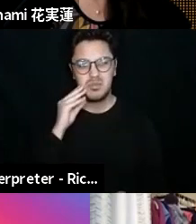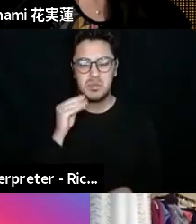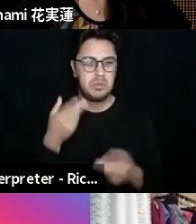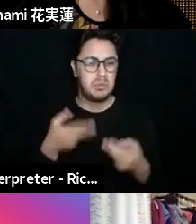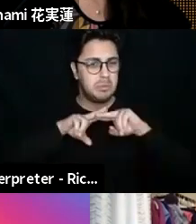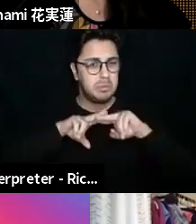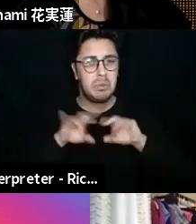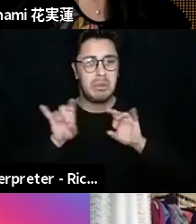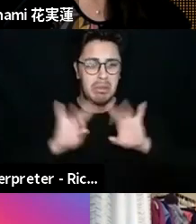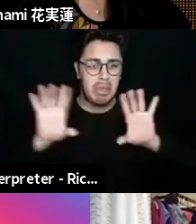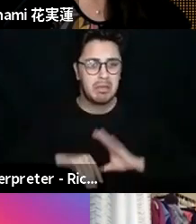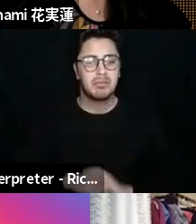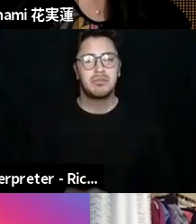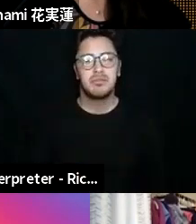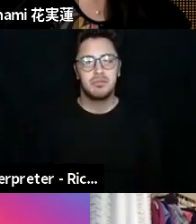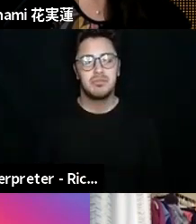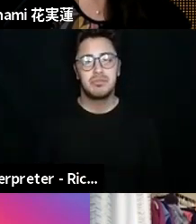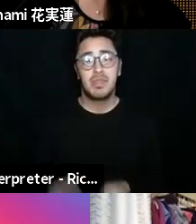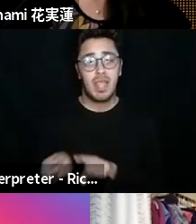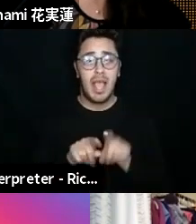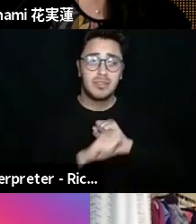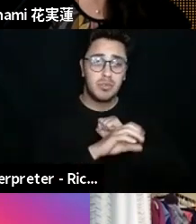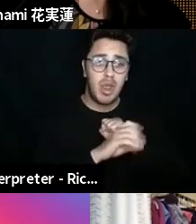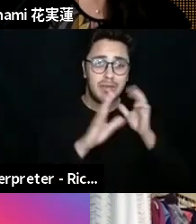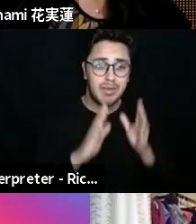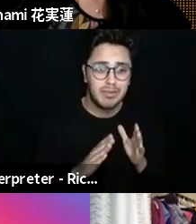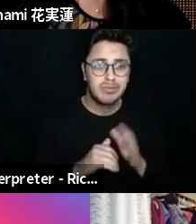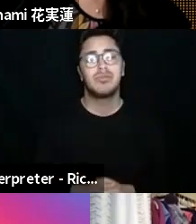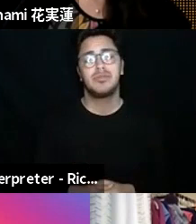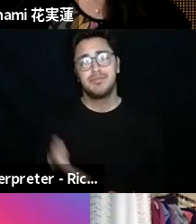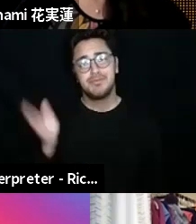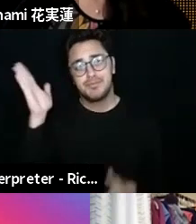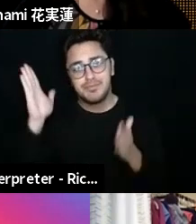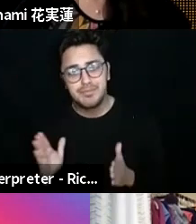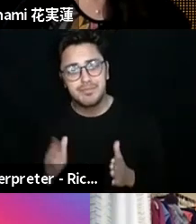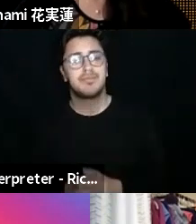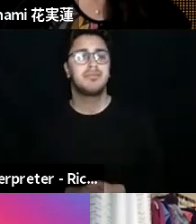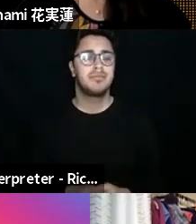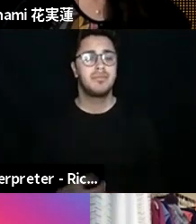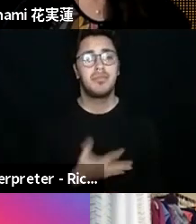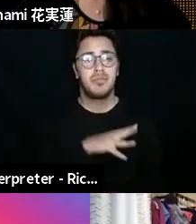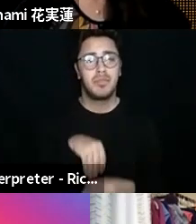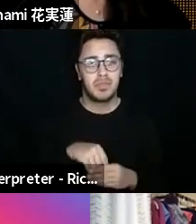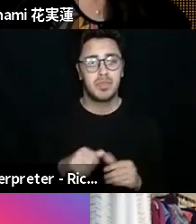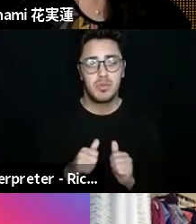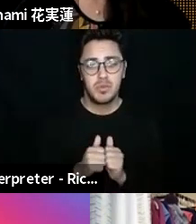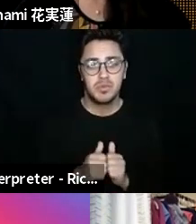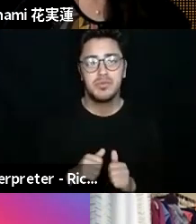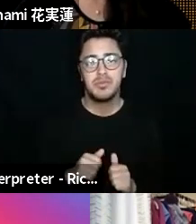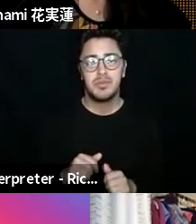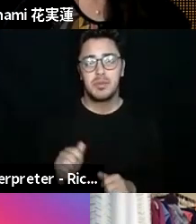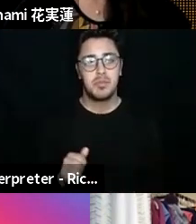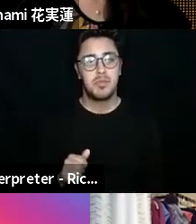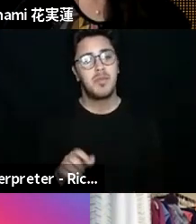They experience it as broadcasters. They've been covering the Atlanta murders and the broader Asian American bullying and violence. And oftentimes, when